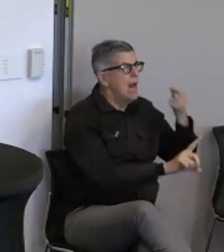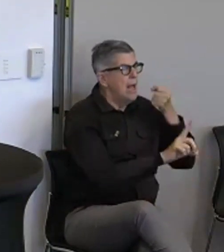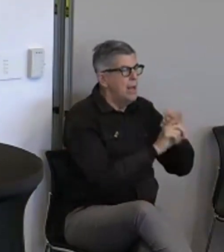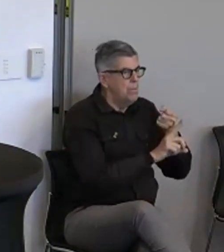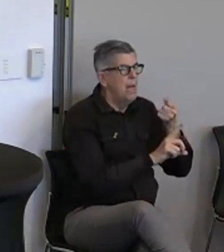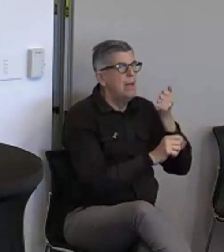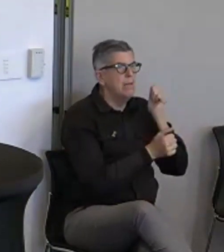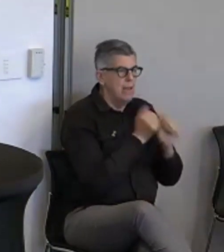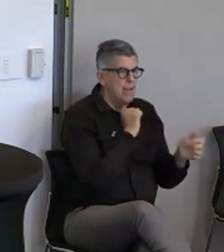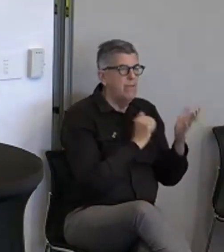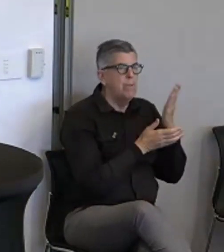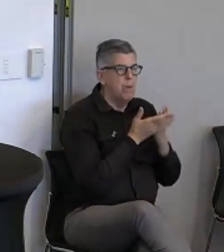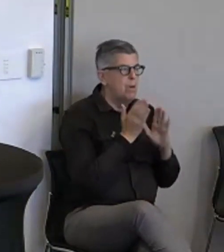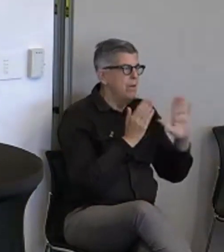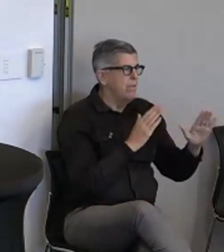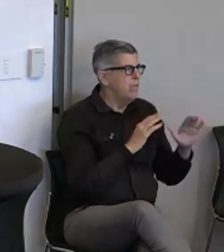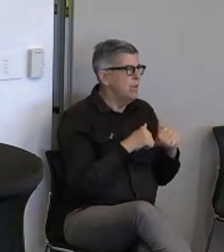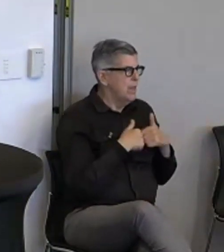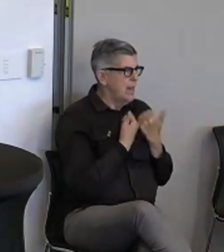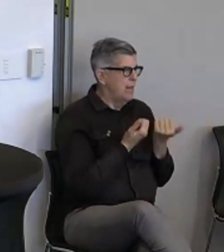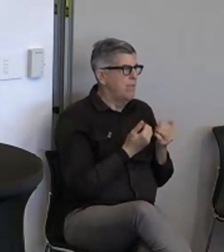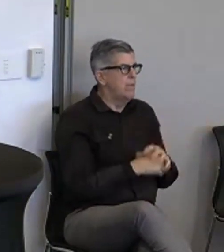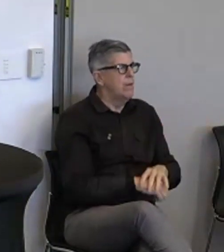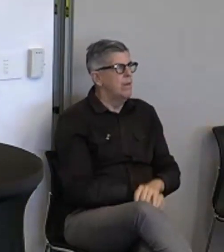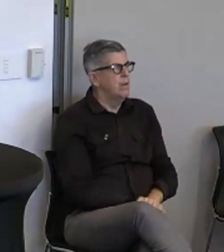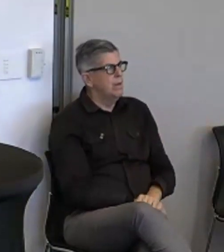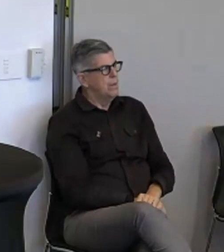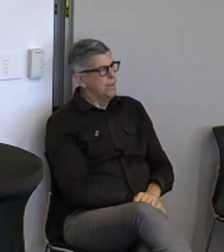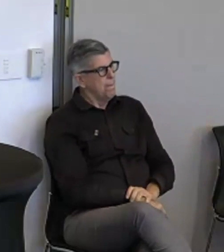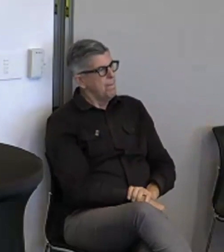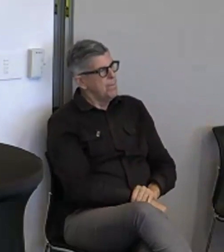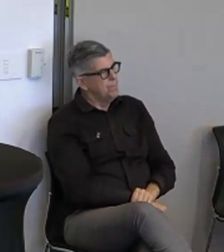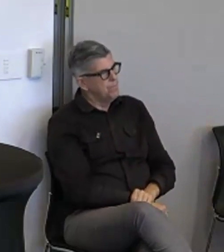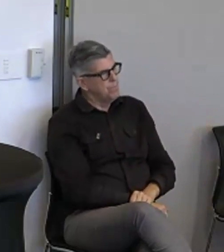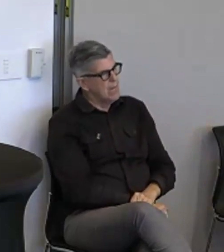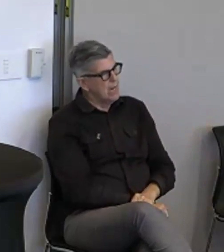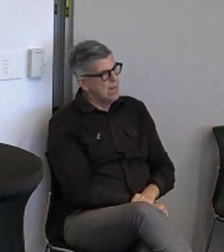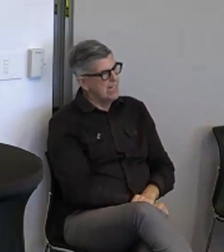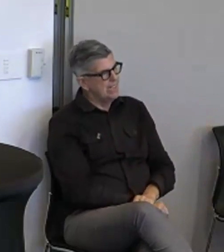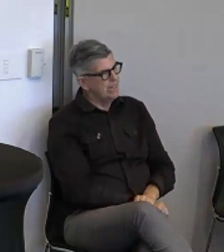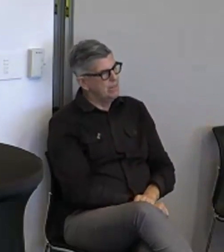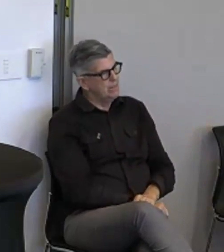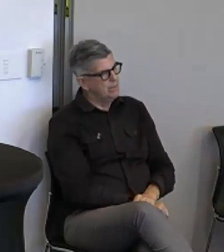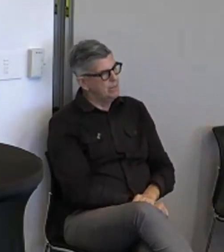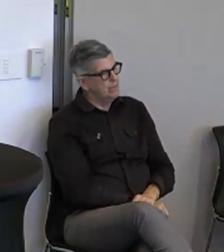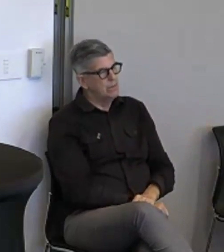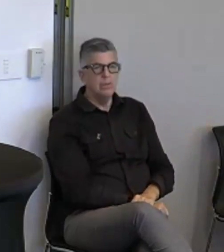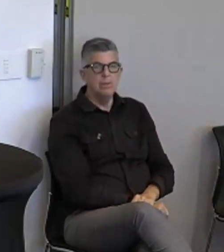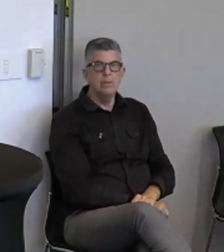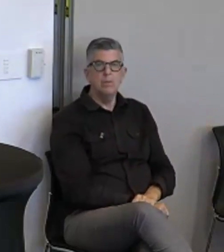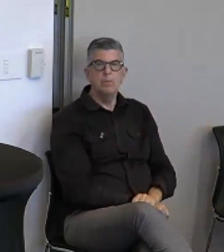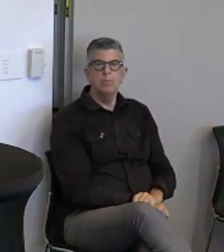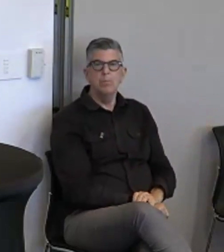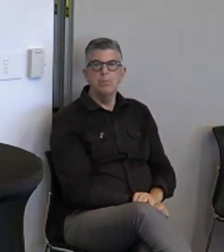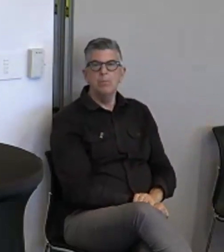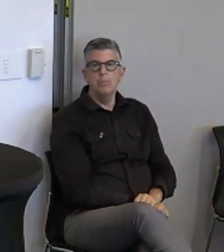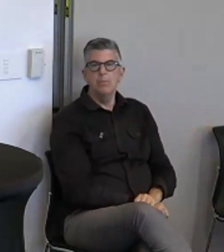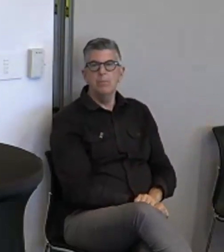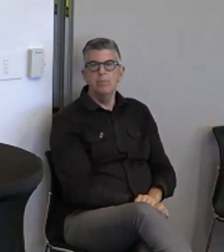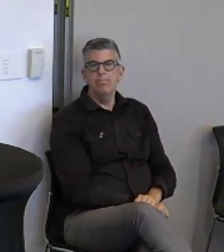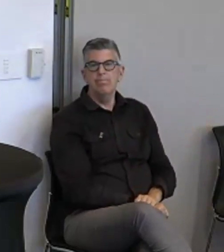going to turn your mic real quick, okay? Oh, thank you. Okay. Okay, sorry. We're friendly here. We are